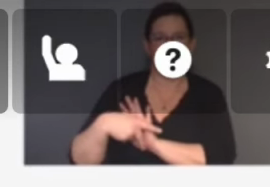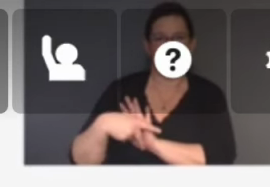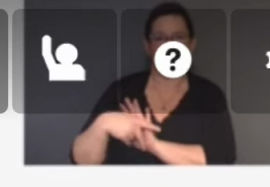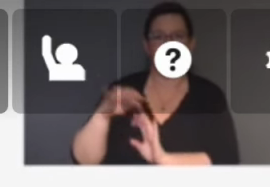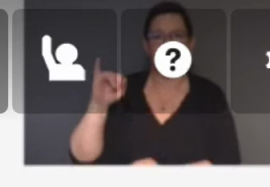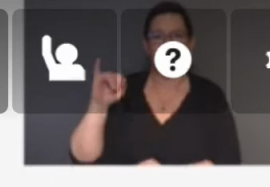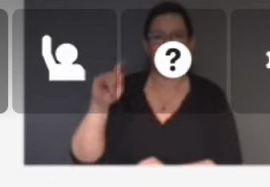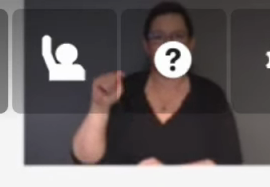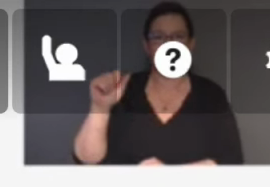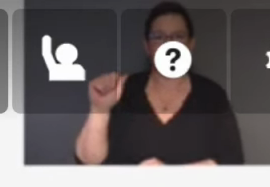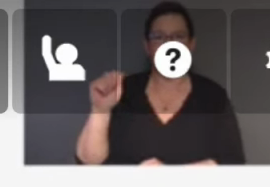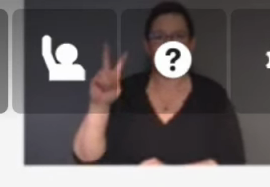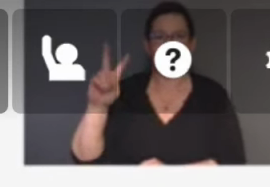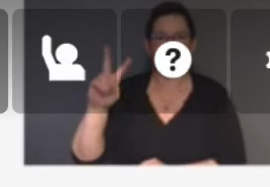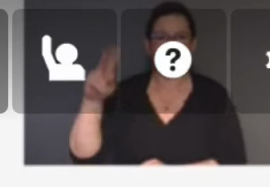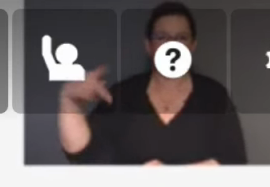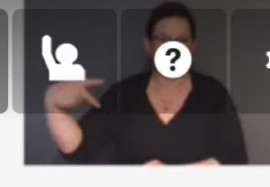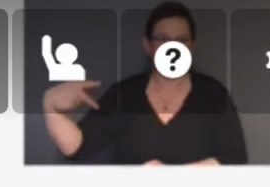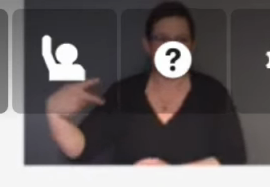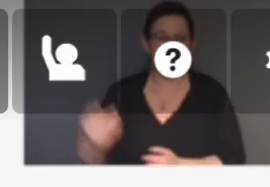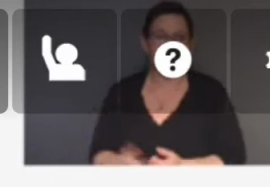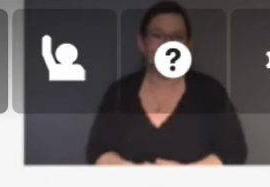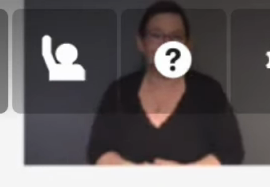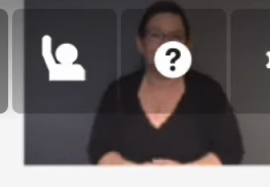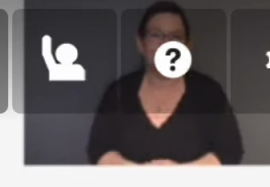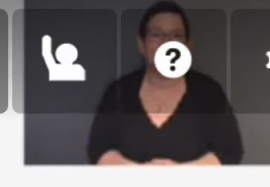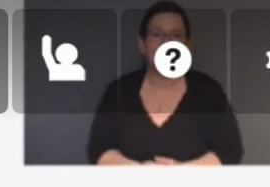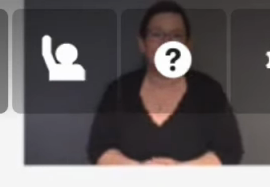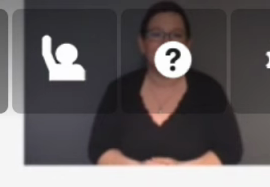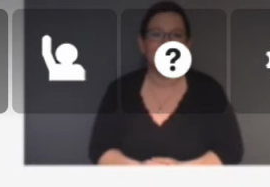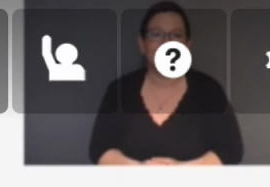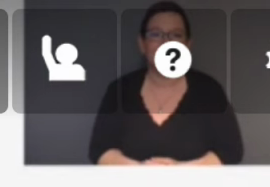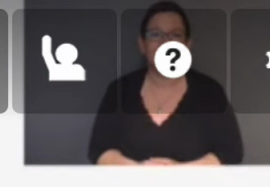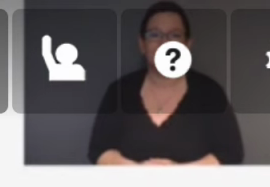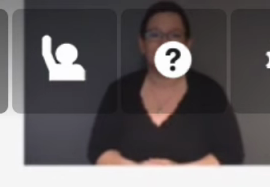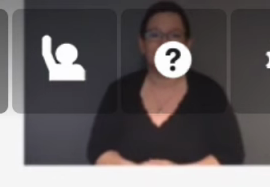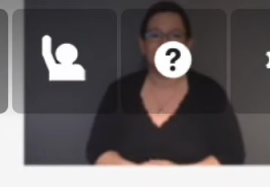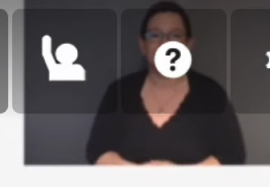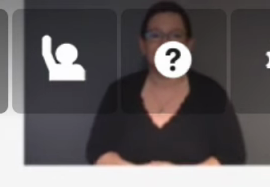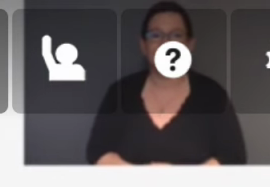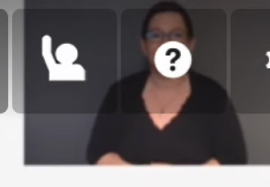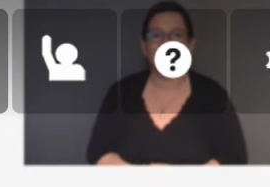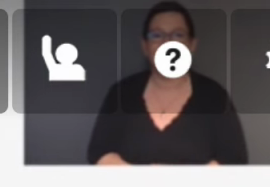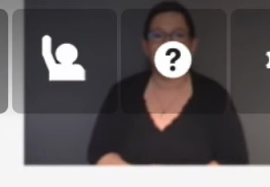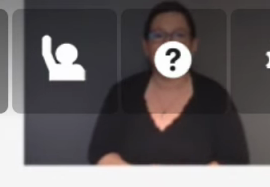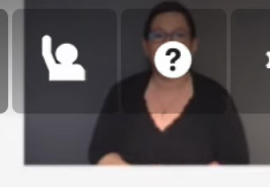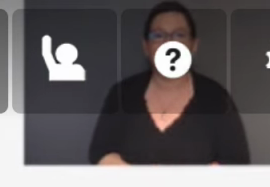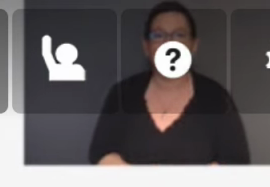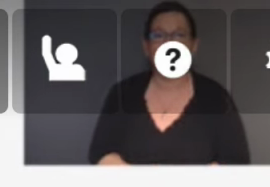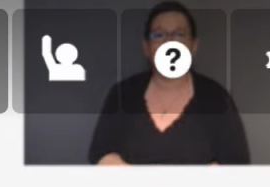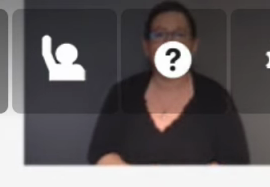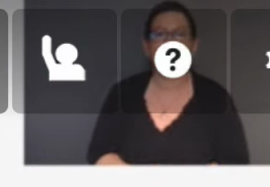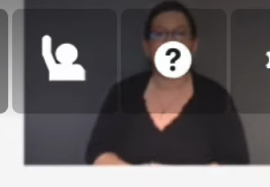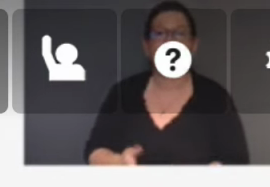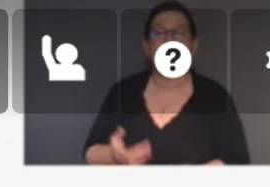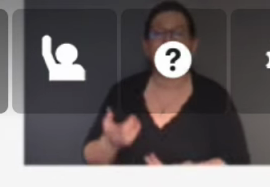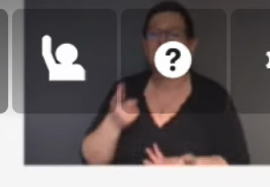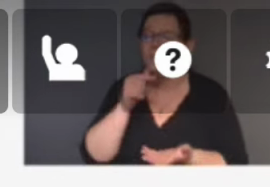Generally, a modest income is less than $35,000 for a single person and less